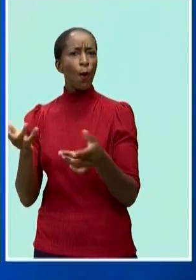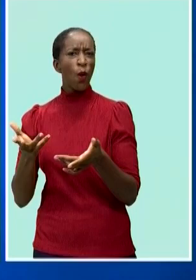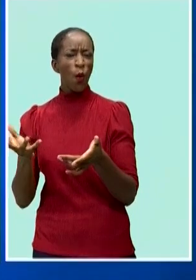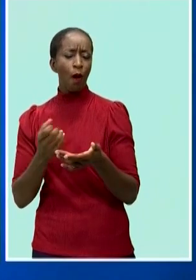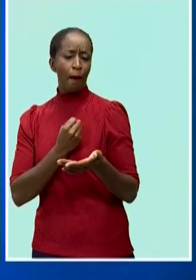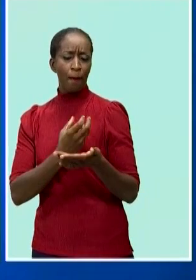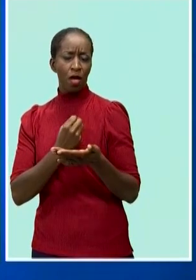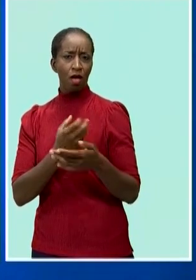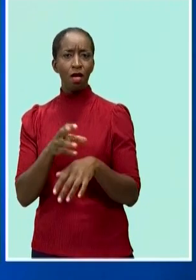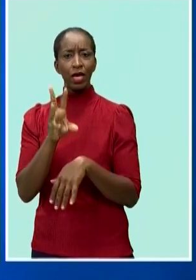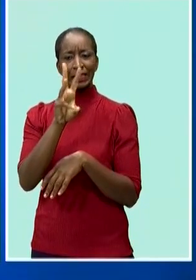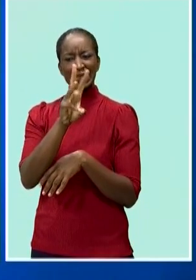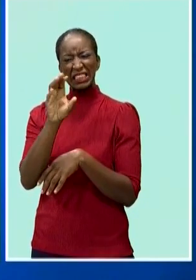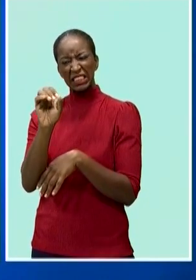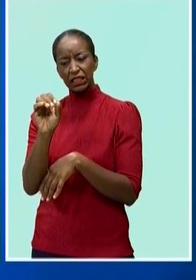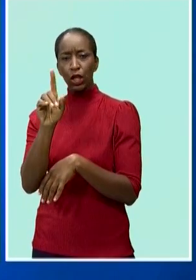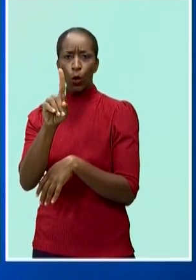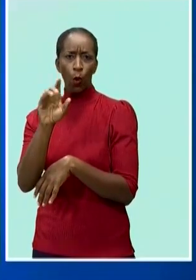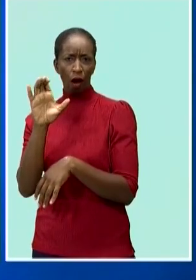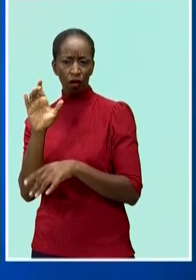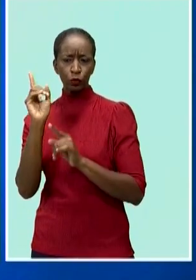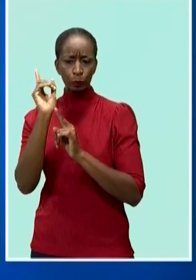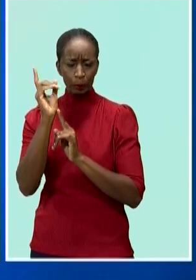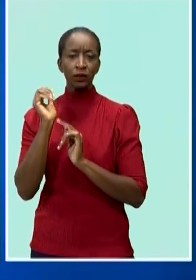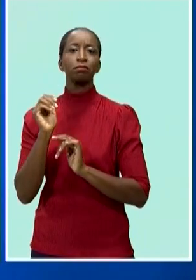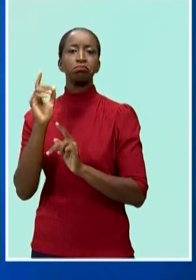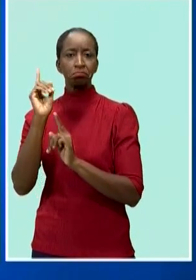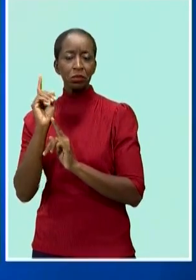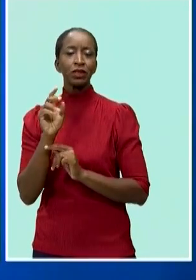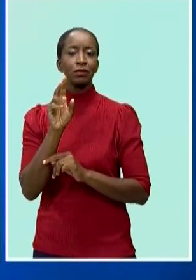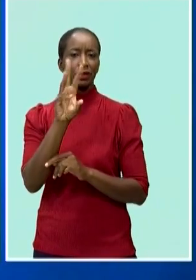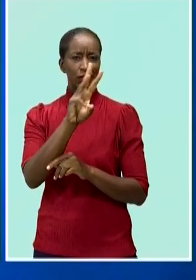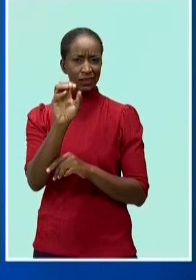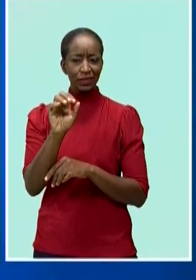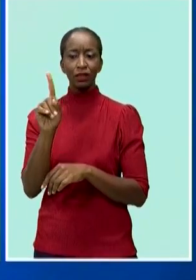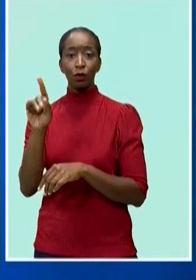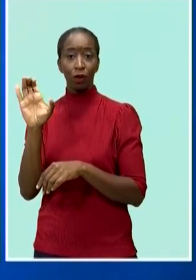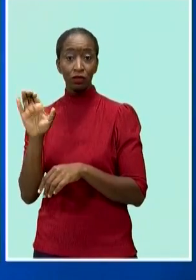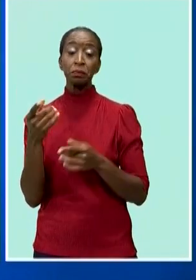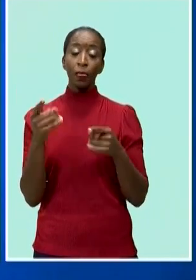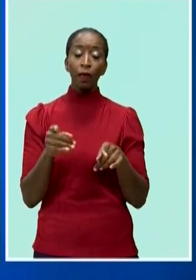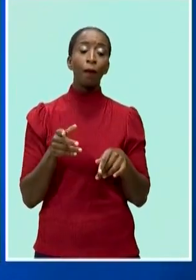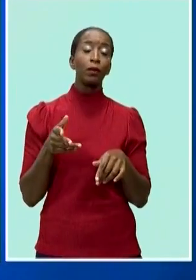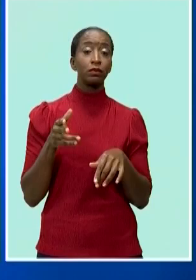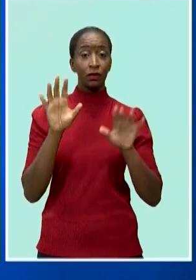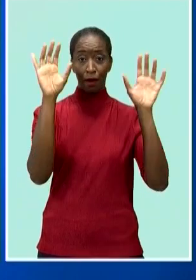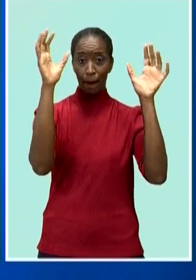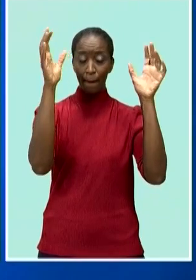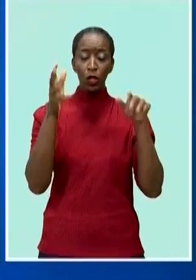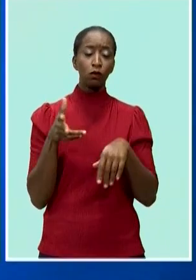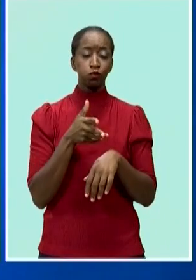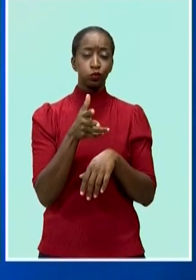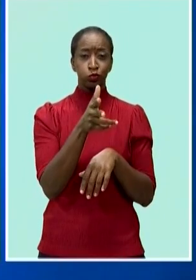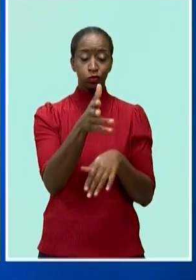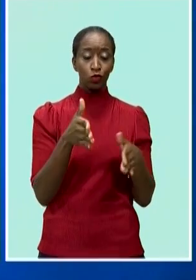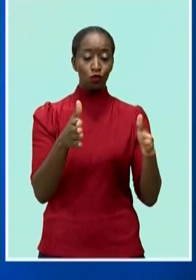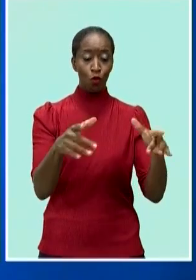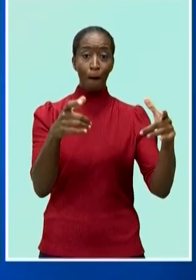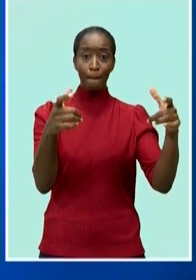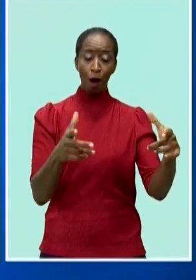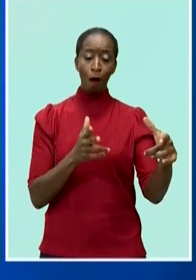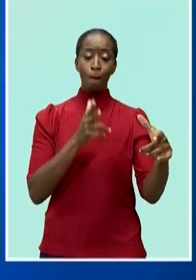per minute. But at some point during the 20-minute drive to the emergency room, the ambulance hit a large pothole. And believe it or not,